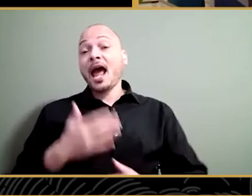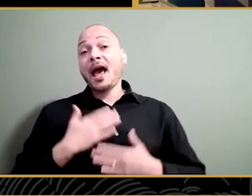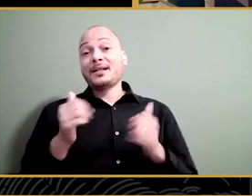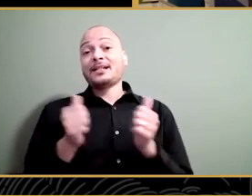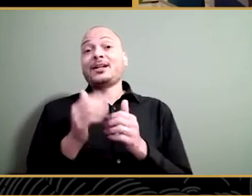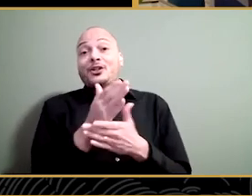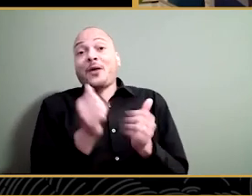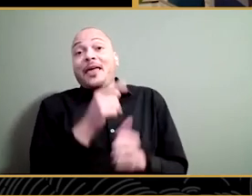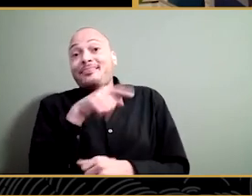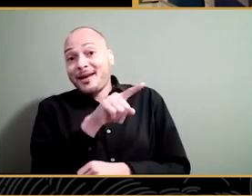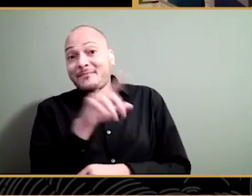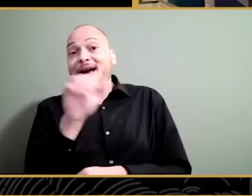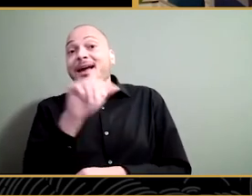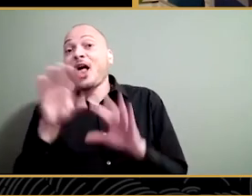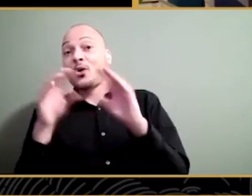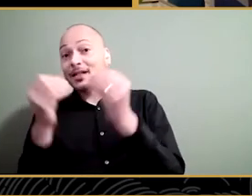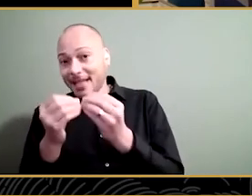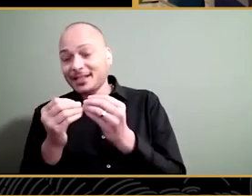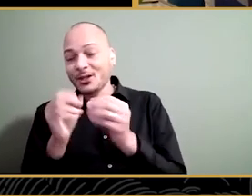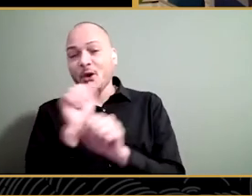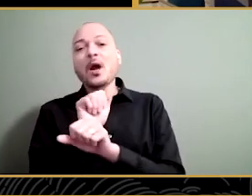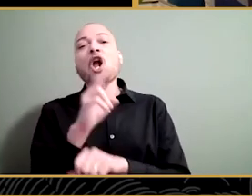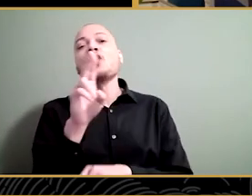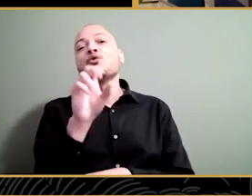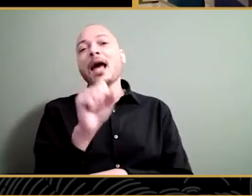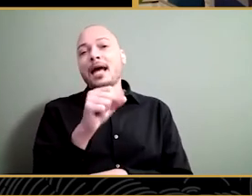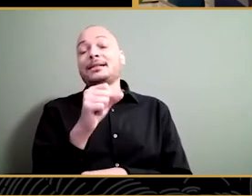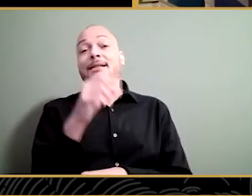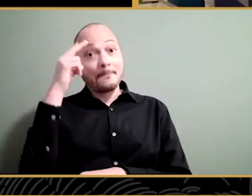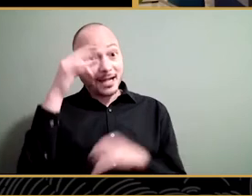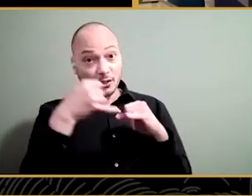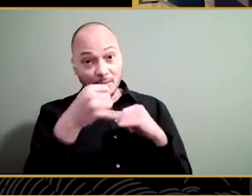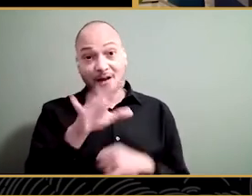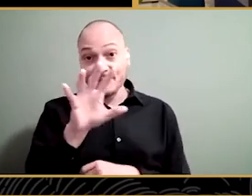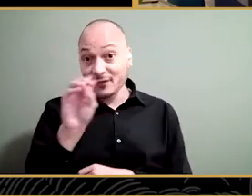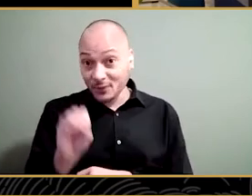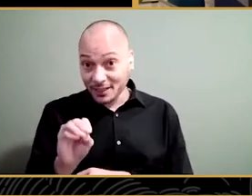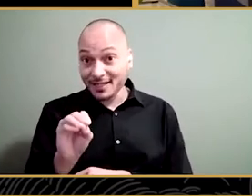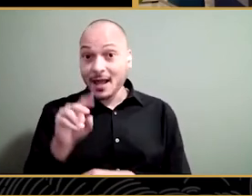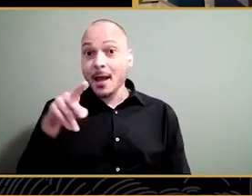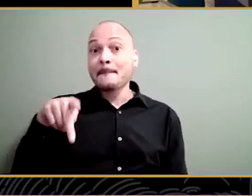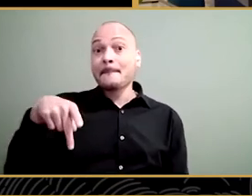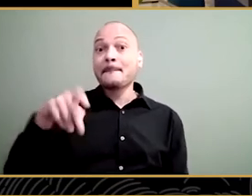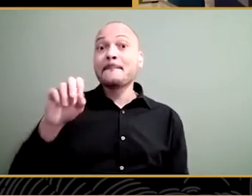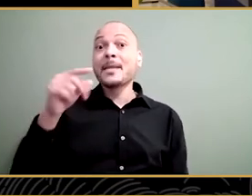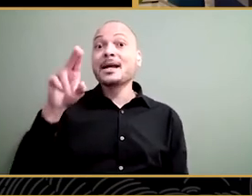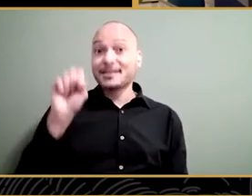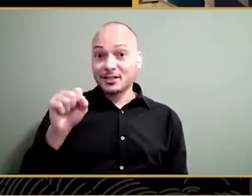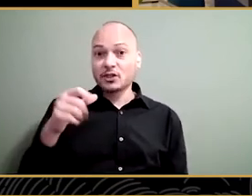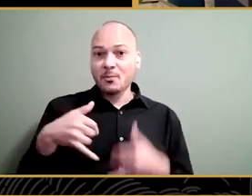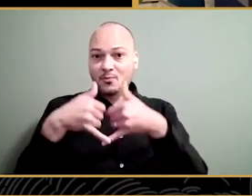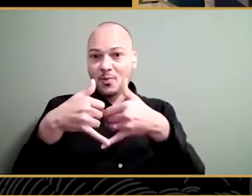I'm happy to share with them and other organizations working on the U.S.-Mexico border 50% of the Pegasus prize